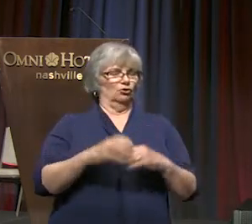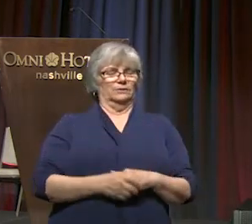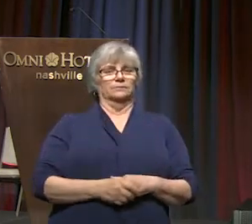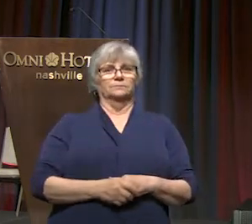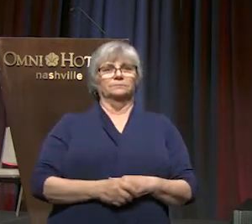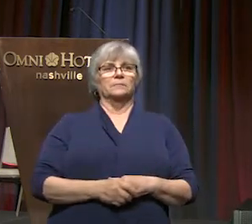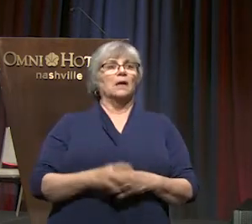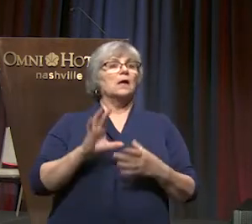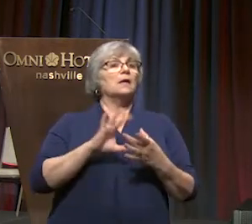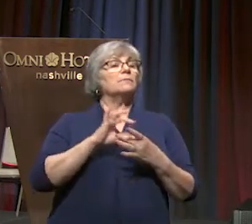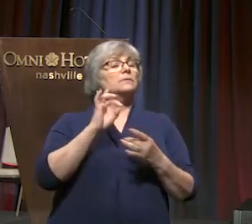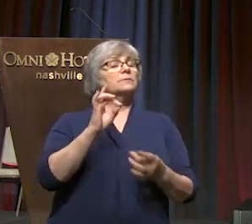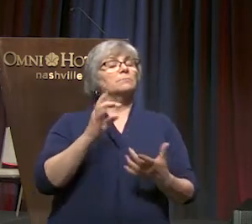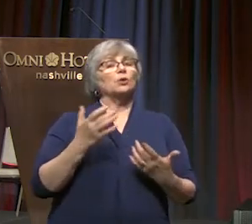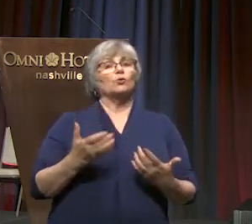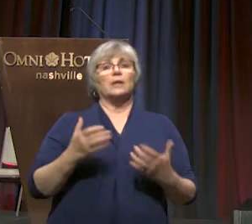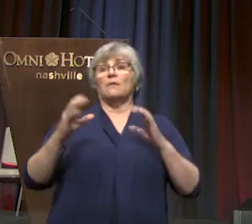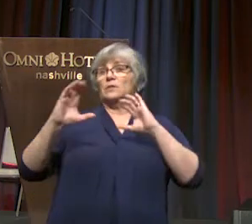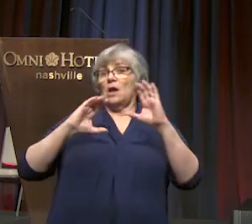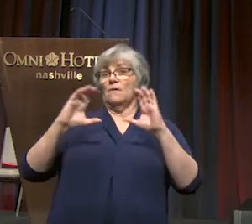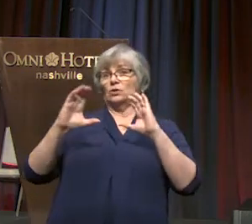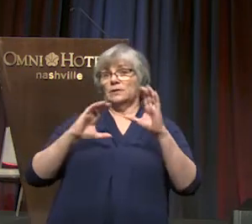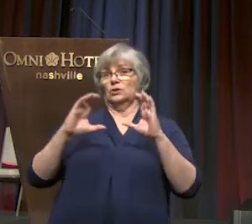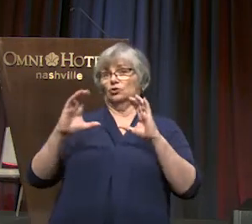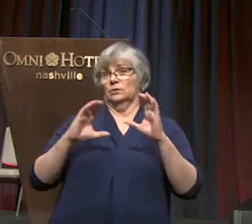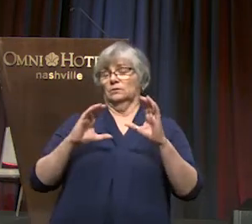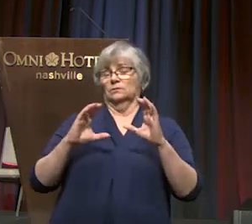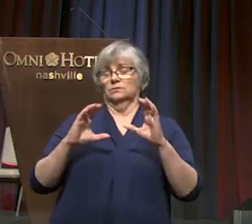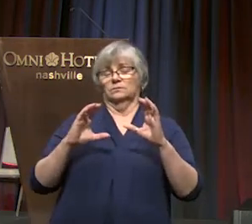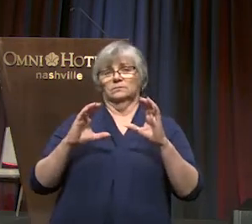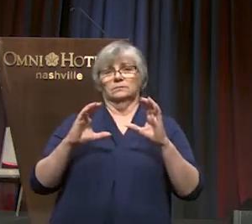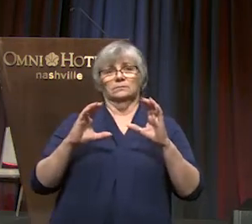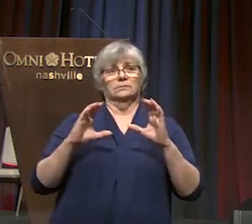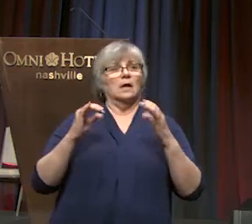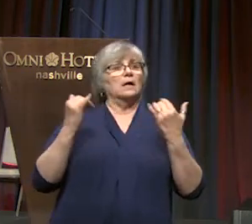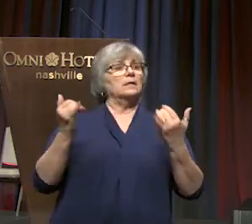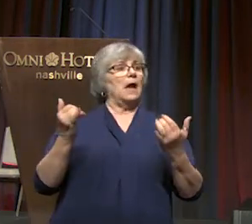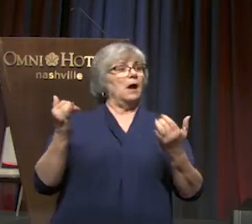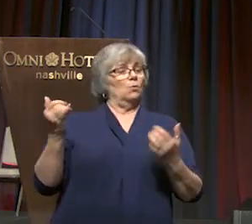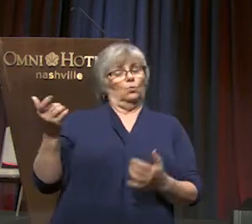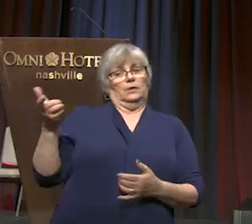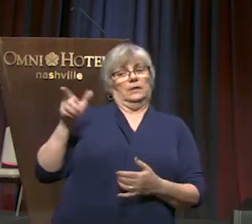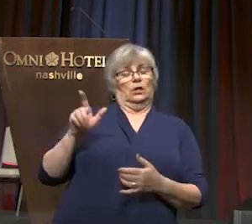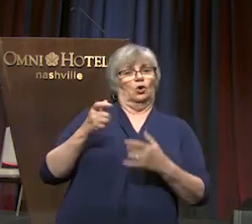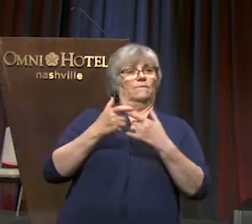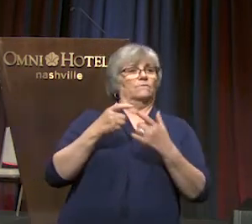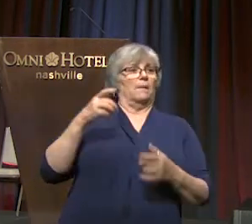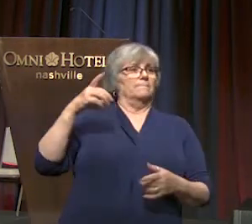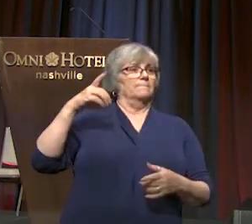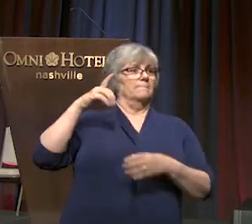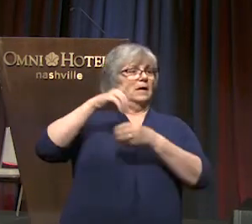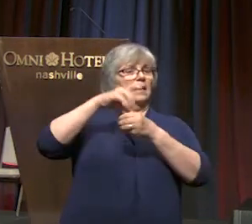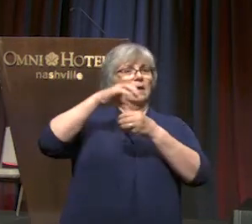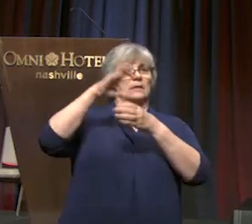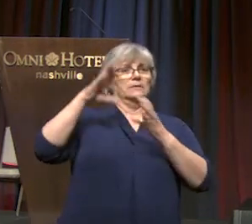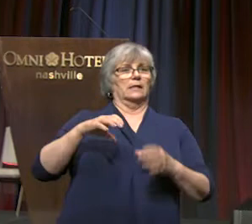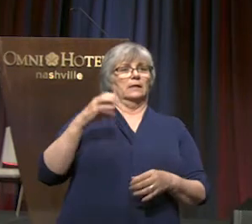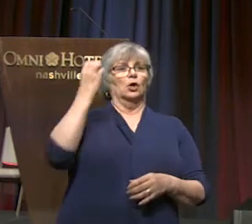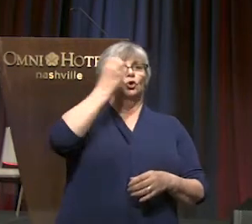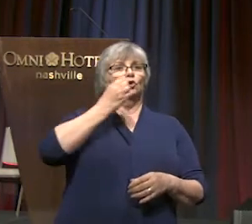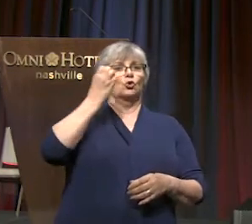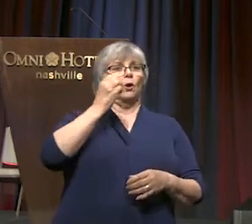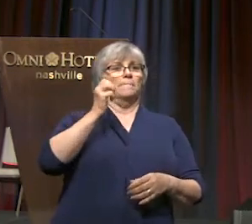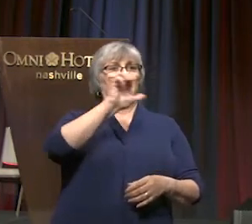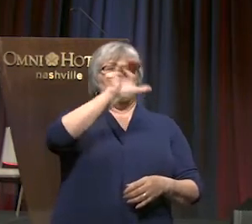In the spirit of the conversation, let's now hear from delegates from Europe, Asia, and